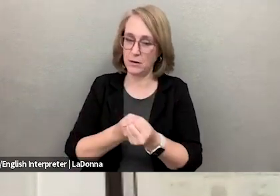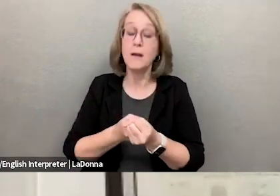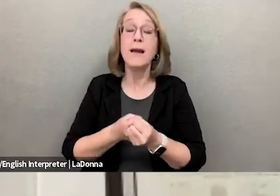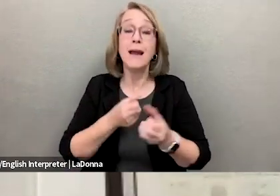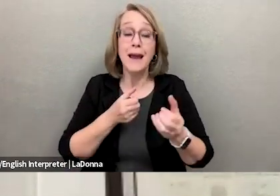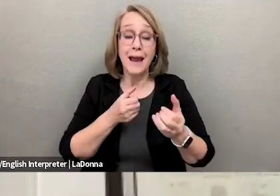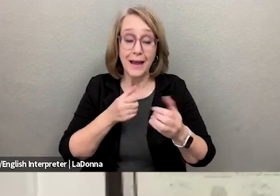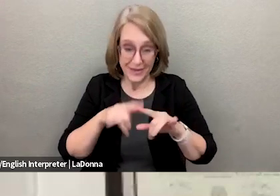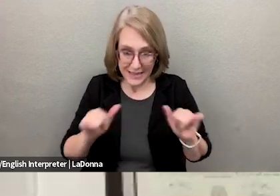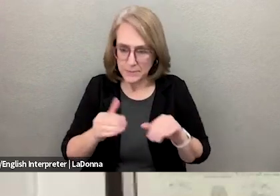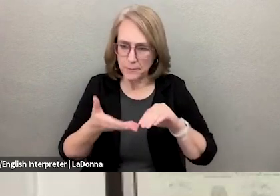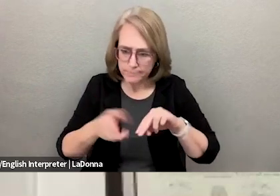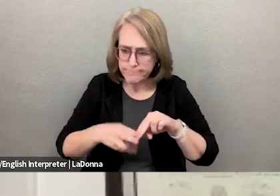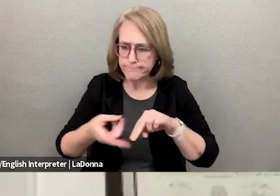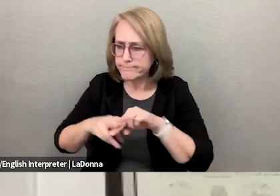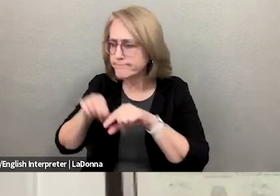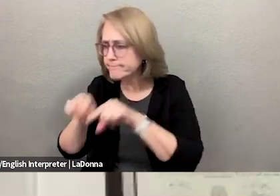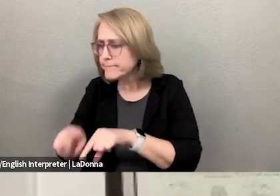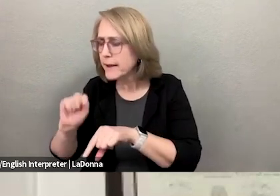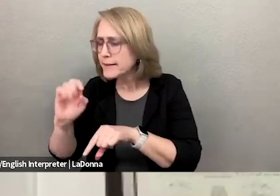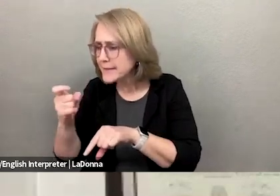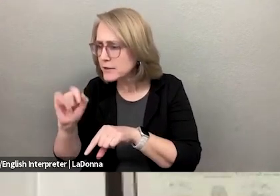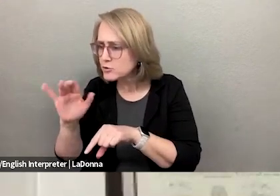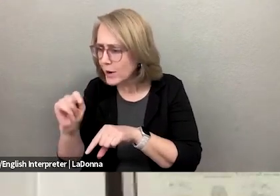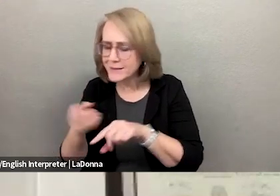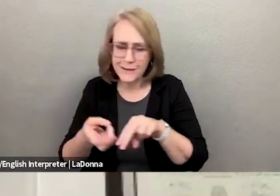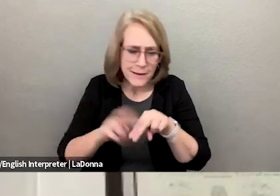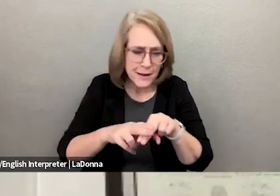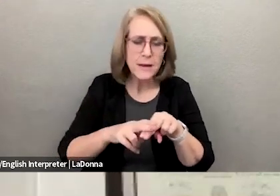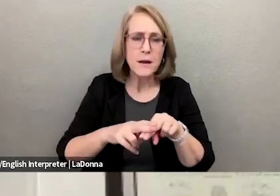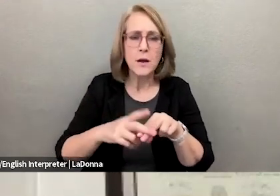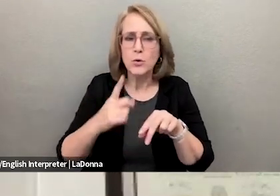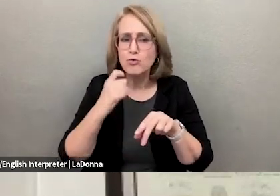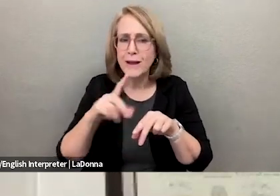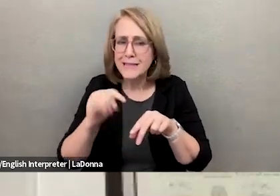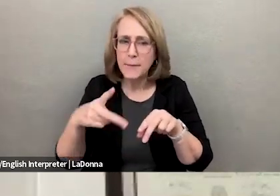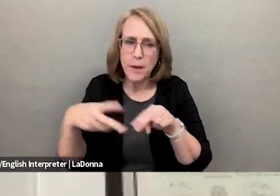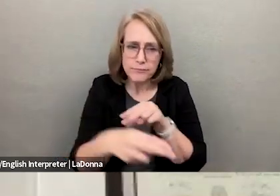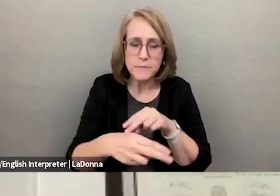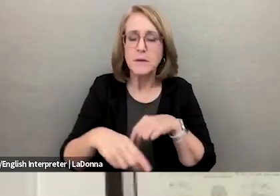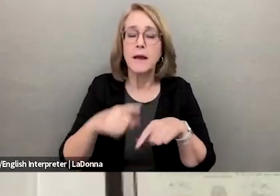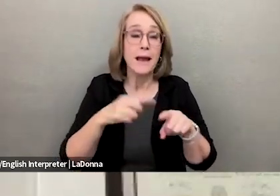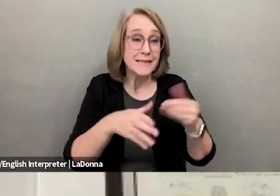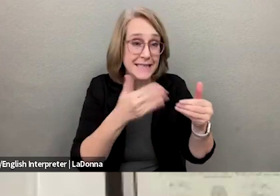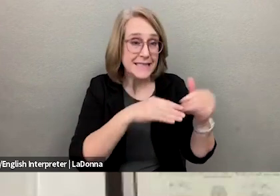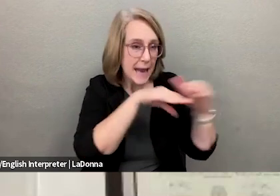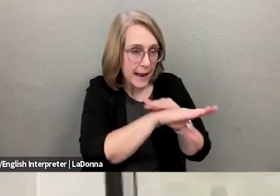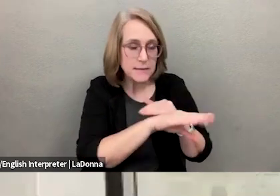incremental opportunities like a caregiver tax credit, like easier to access benefits